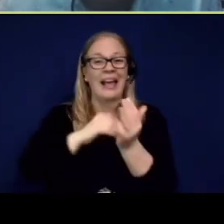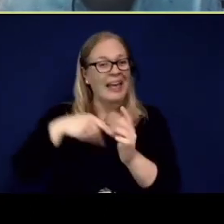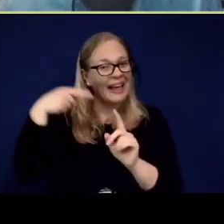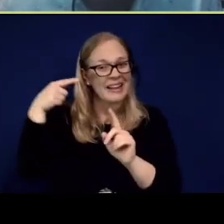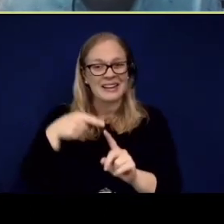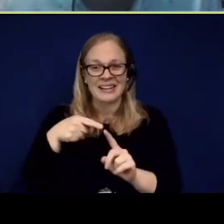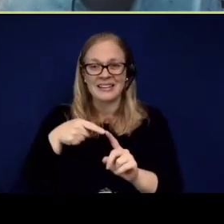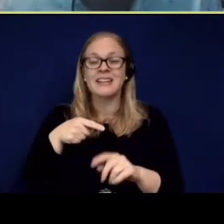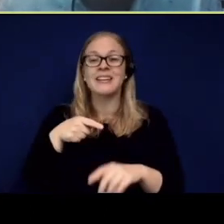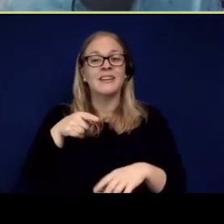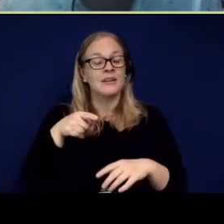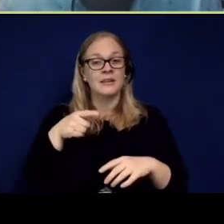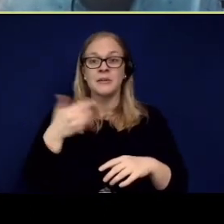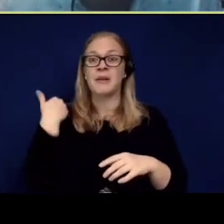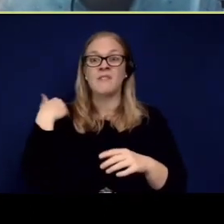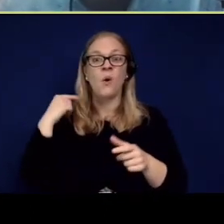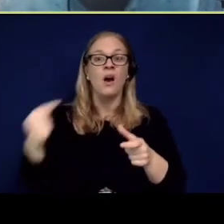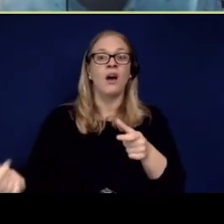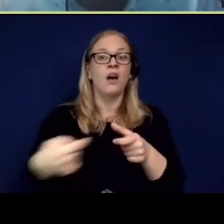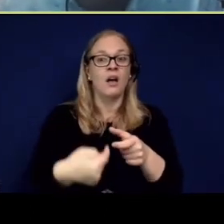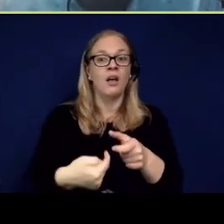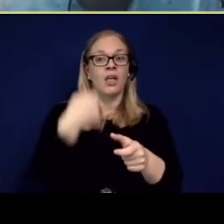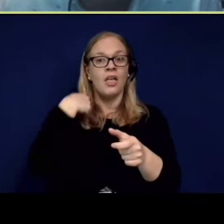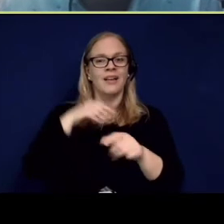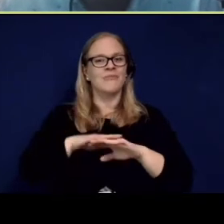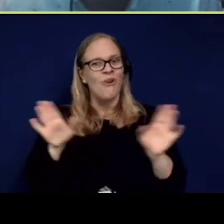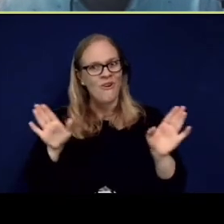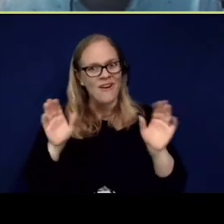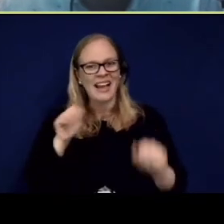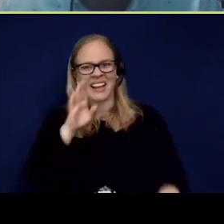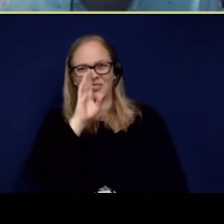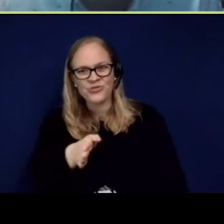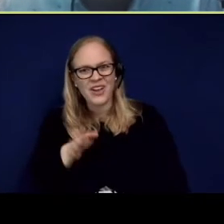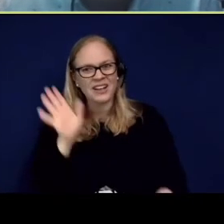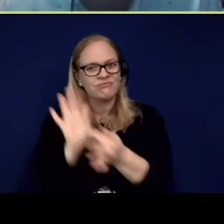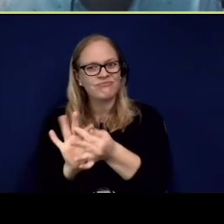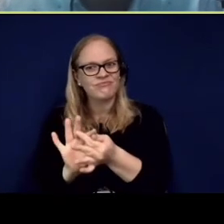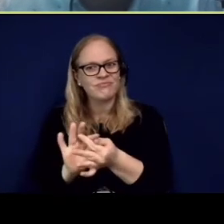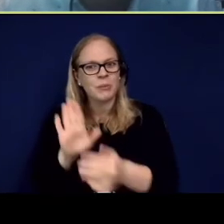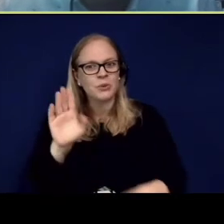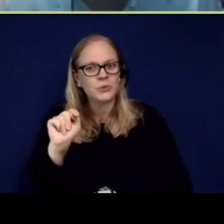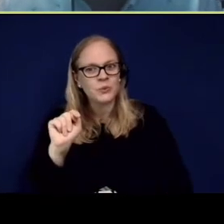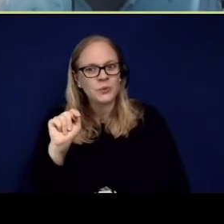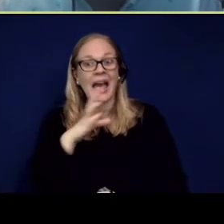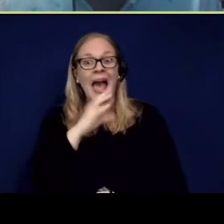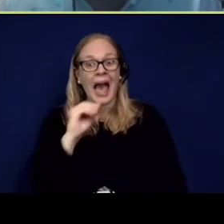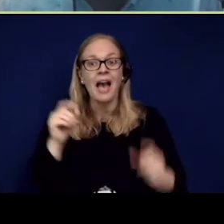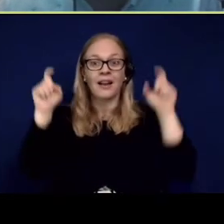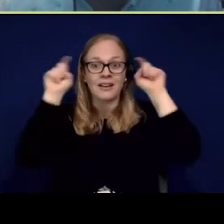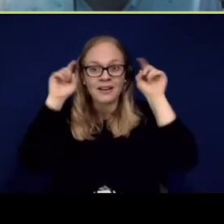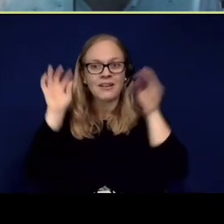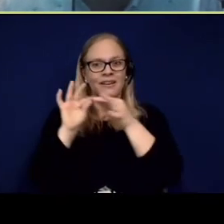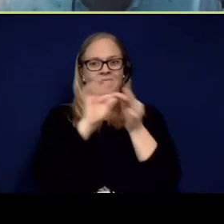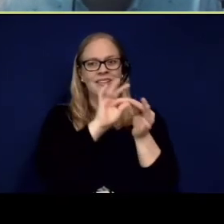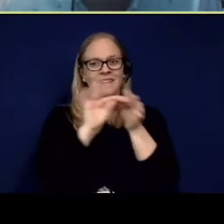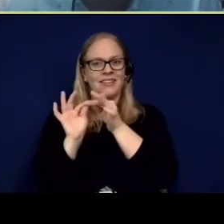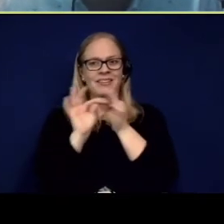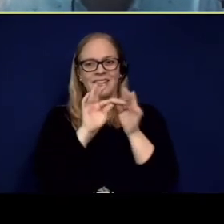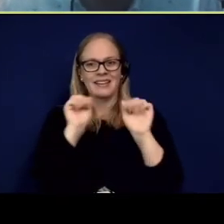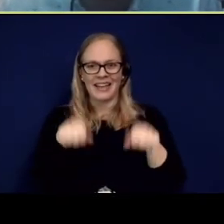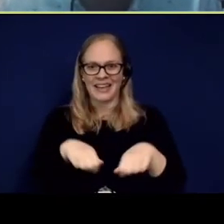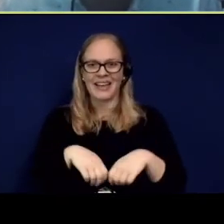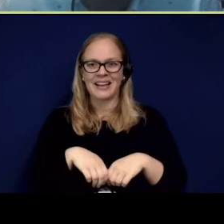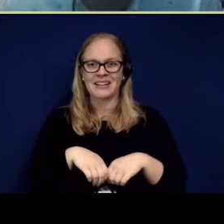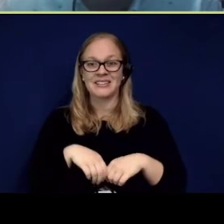Bluetooth devices such as cell phone, Bluetooth computers. You can allow for music streaming and the hearing aid to work together. This chip also